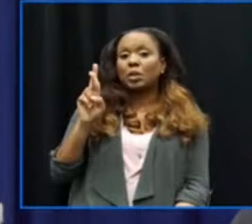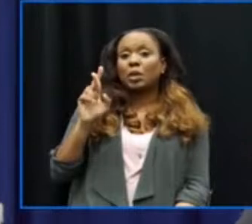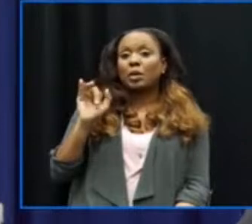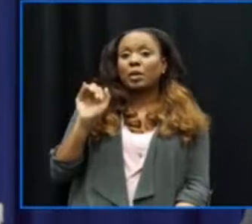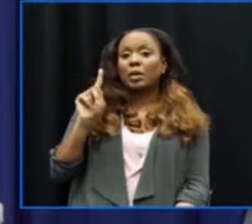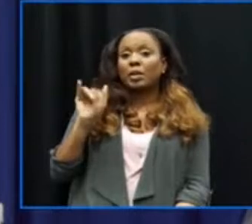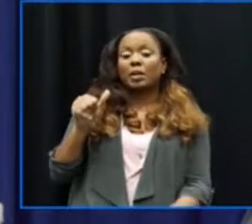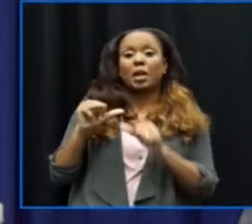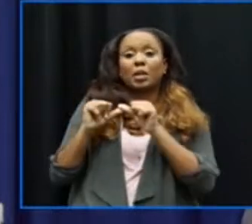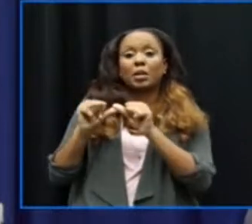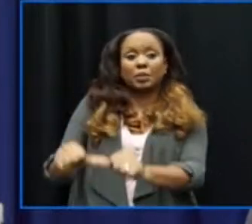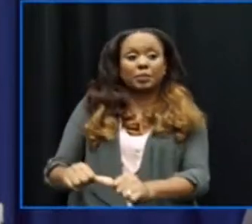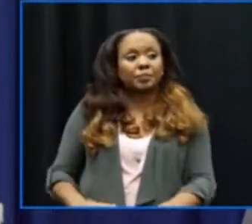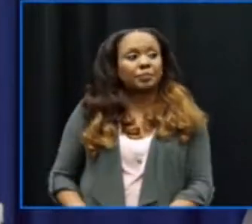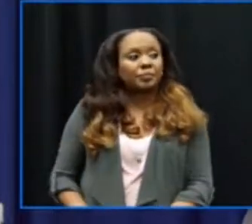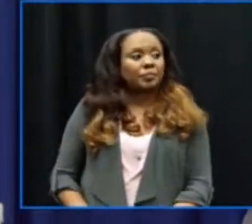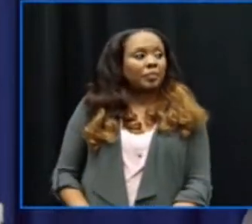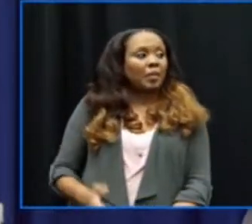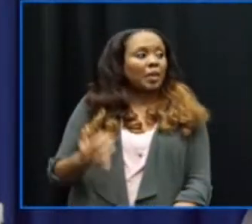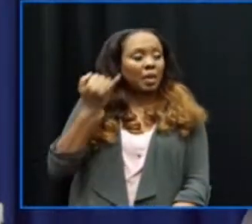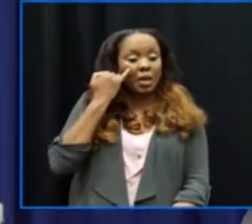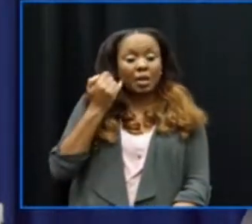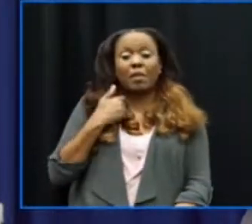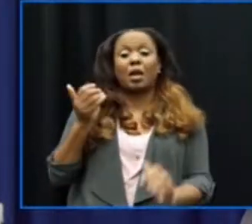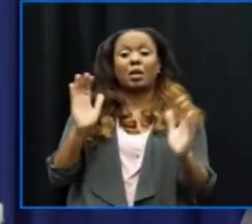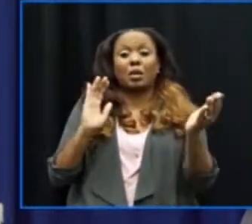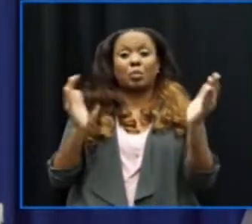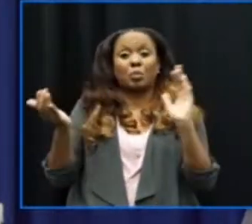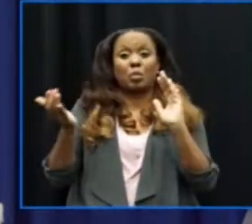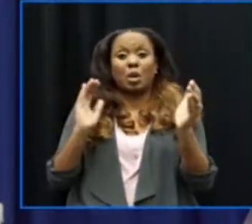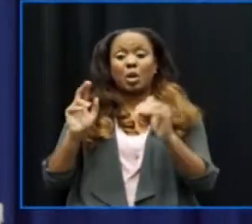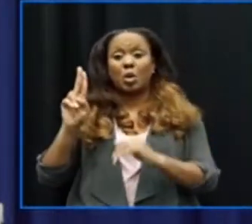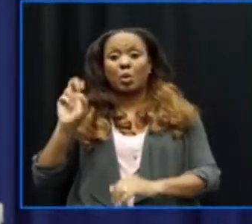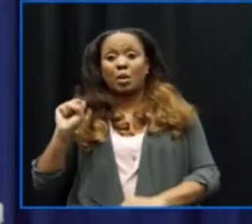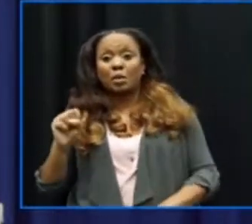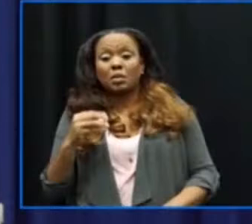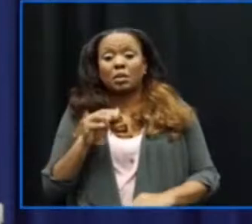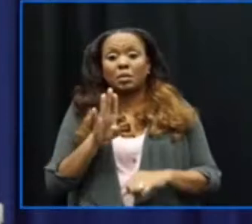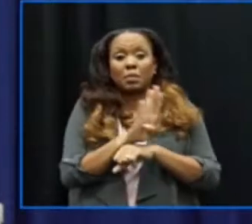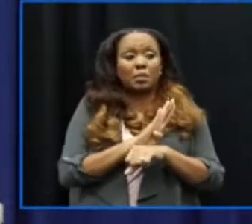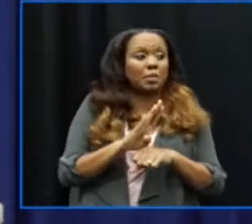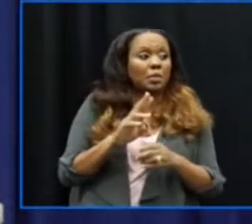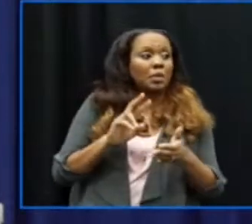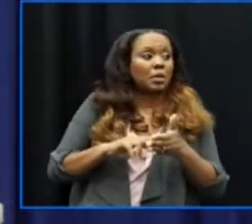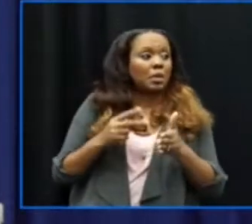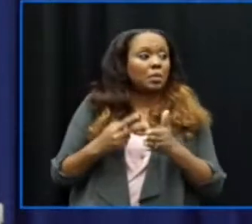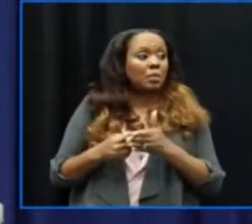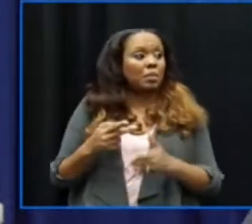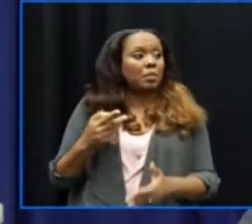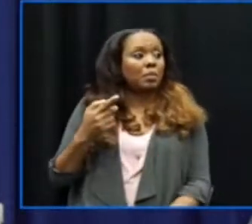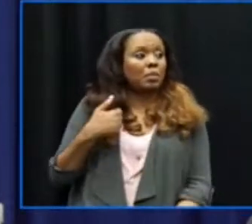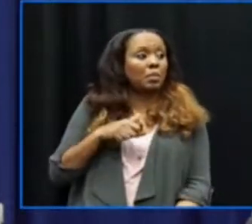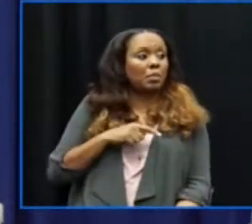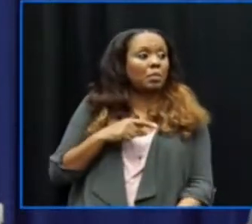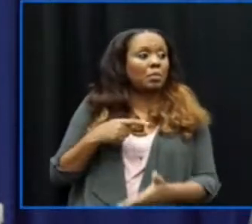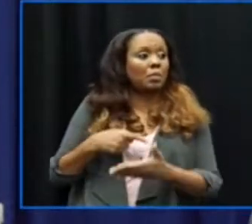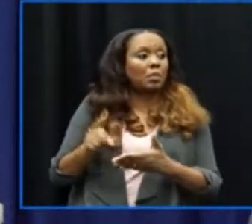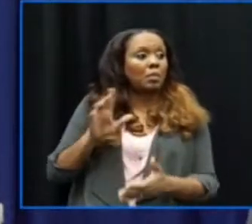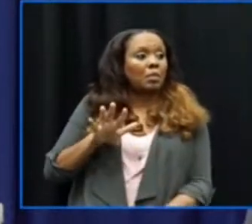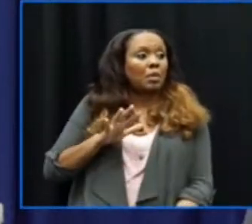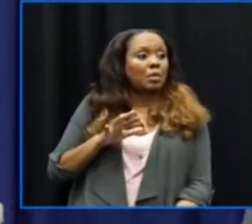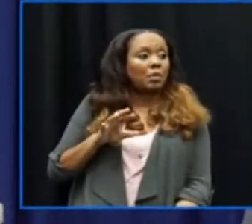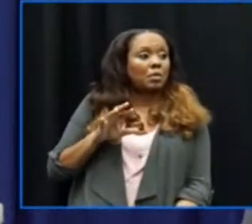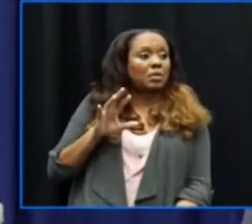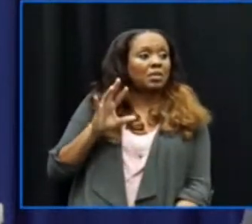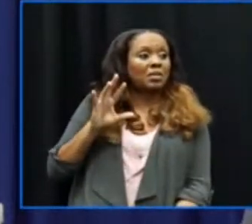GDP. If I were to equate that to Barbados, it would mean that we would be putting in, at the moment, about